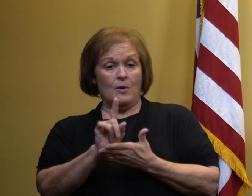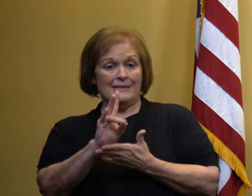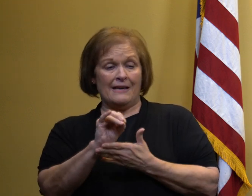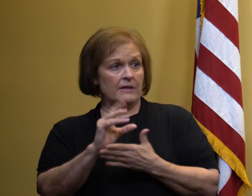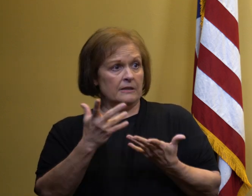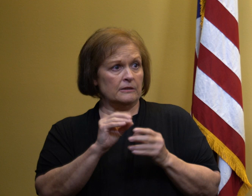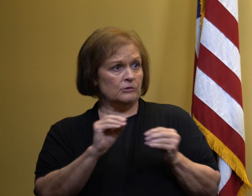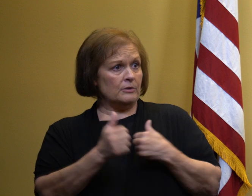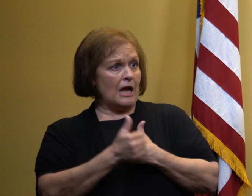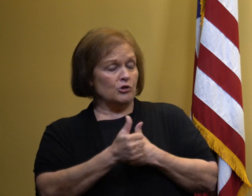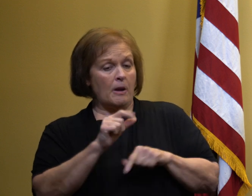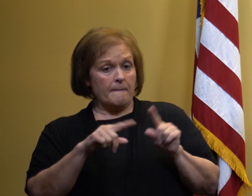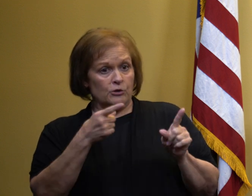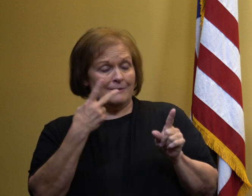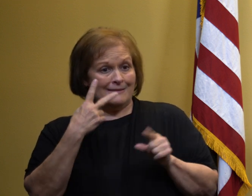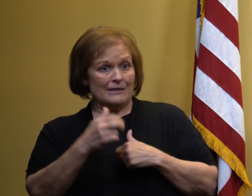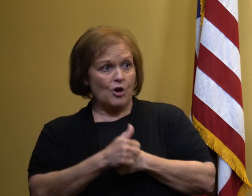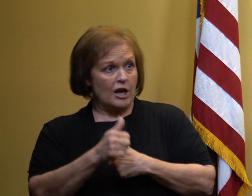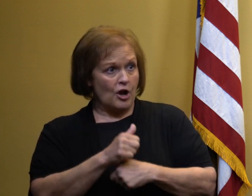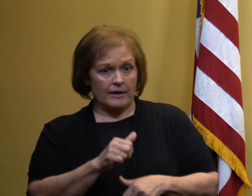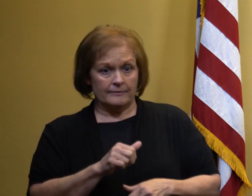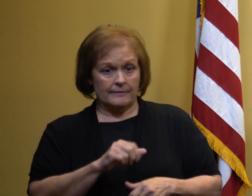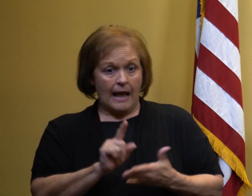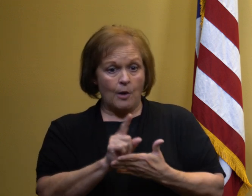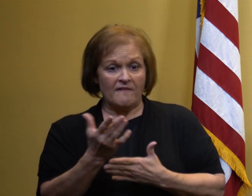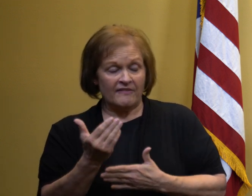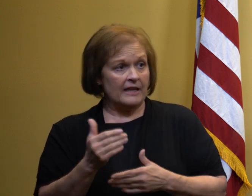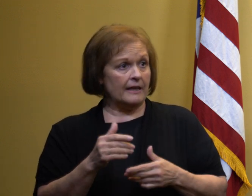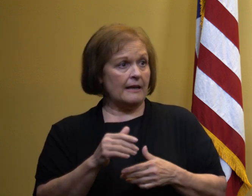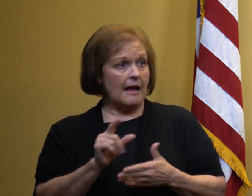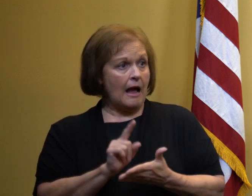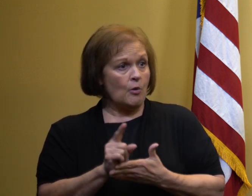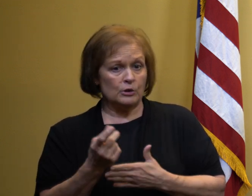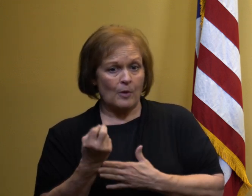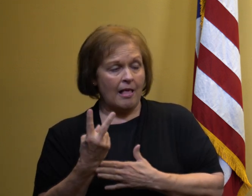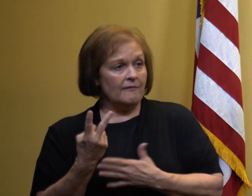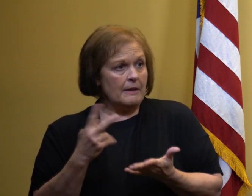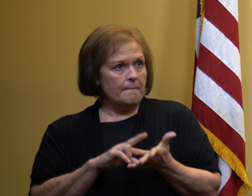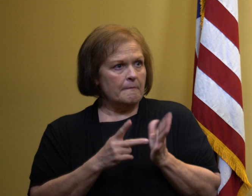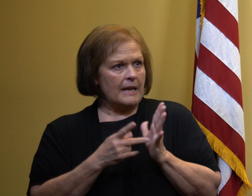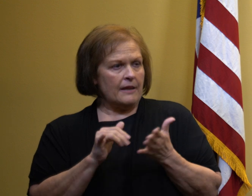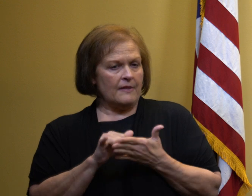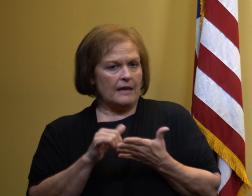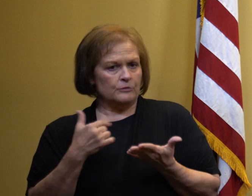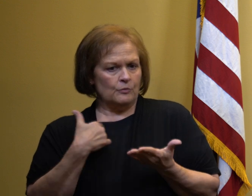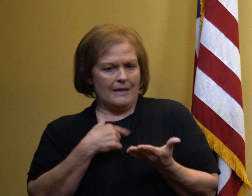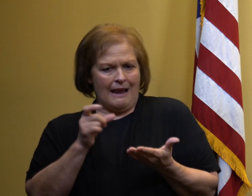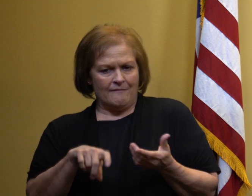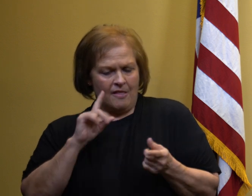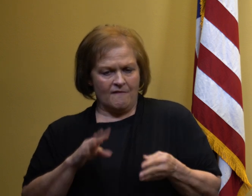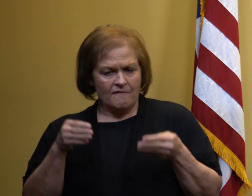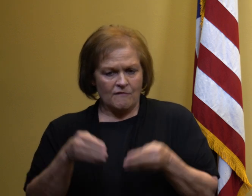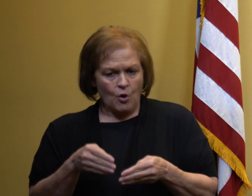there are no threats. But we see the threat at hour 15 and at hour 12. So it means that we really do have to